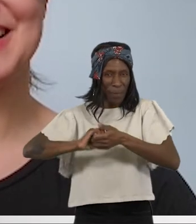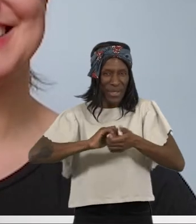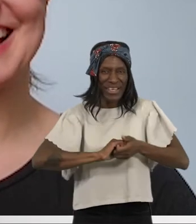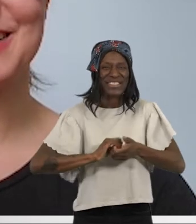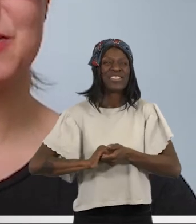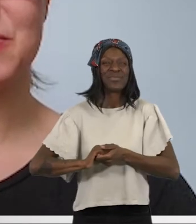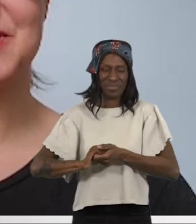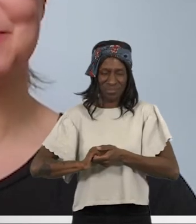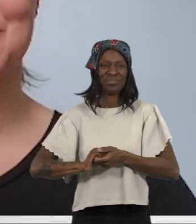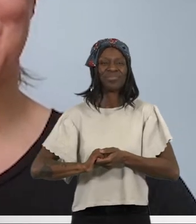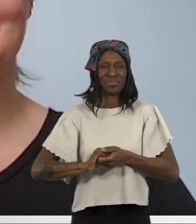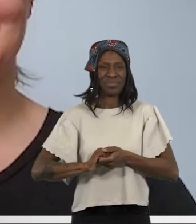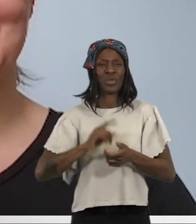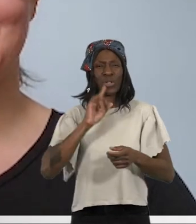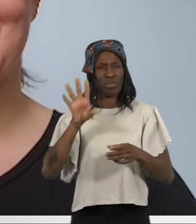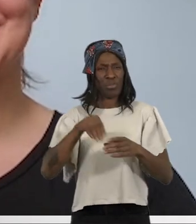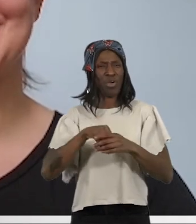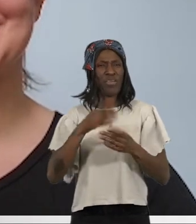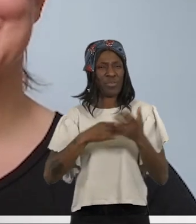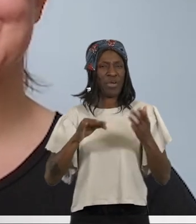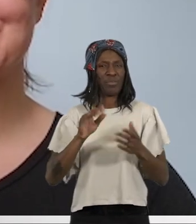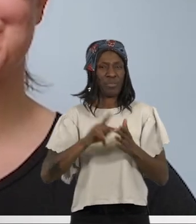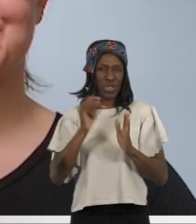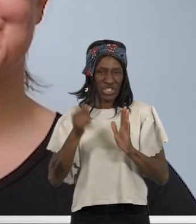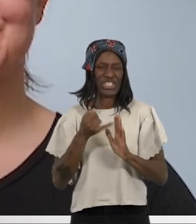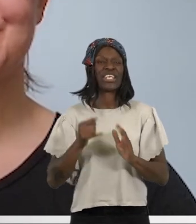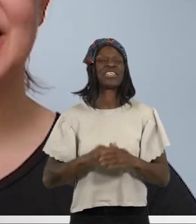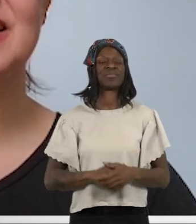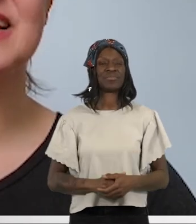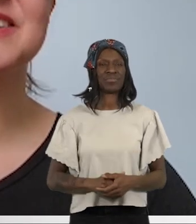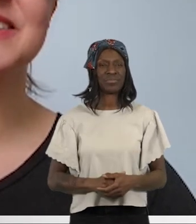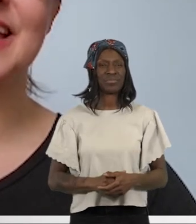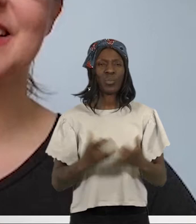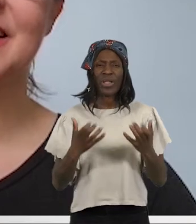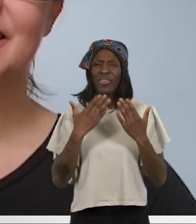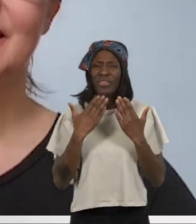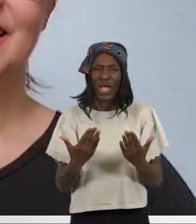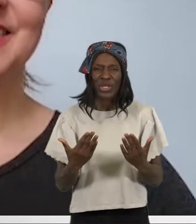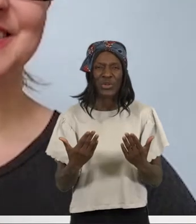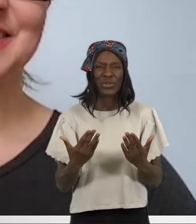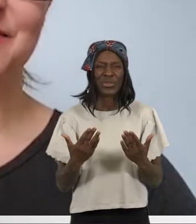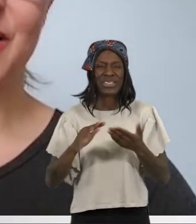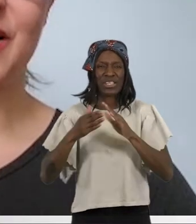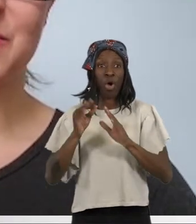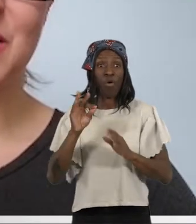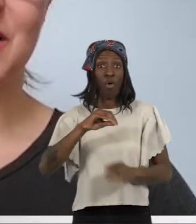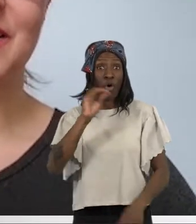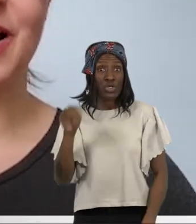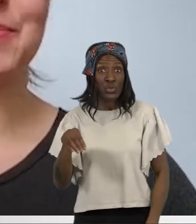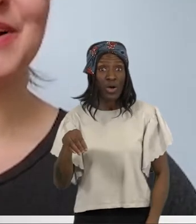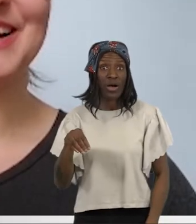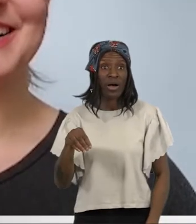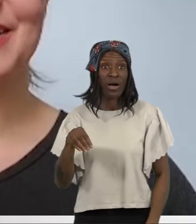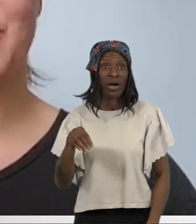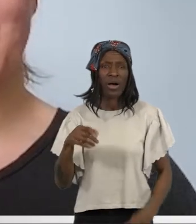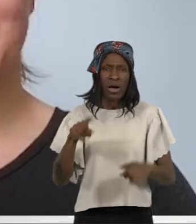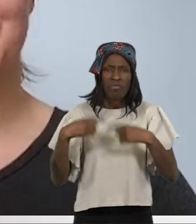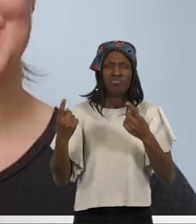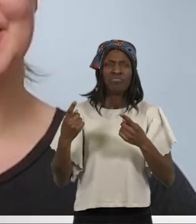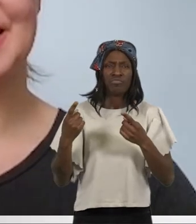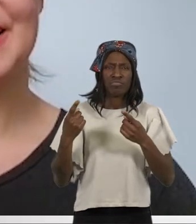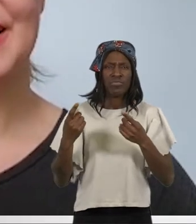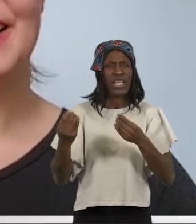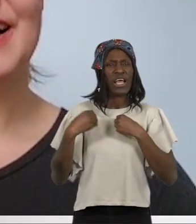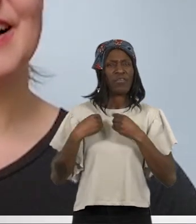Cobra de Mendang, who were deeply part of that project. I'd like to thank the City of Ottawa Operating